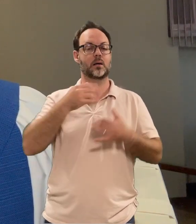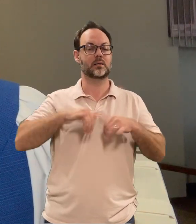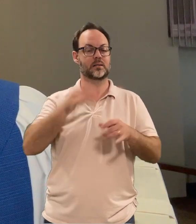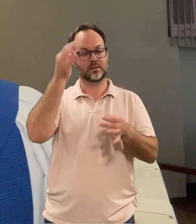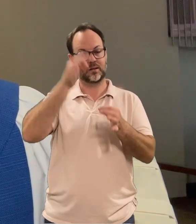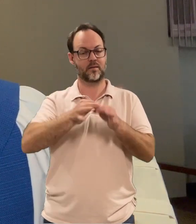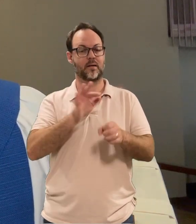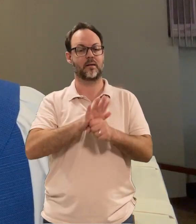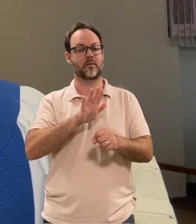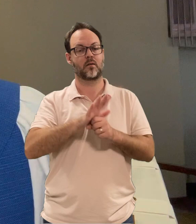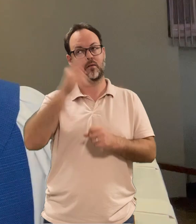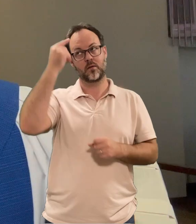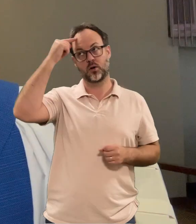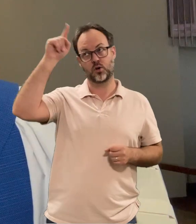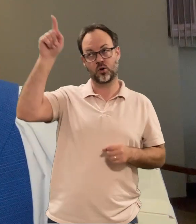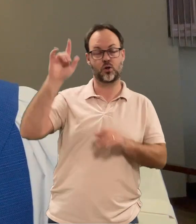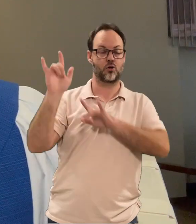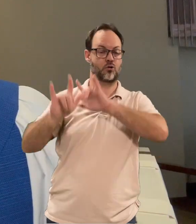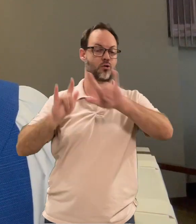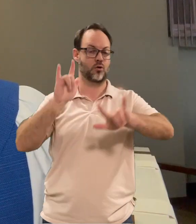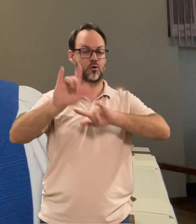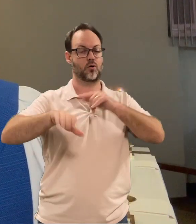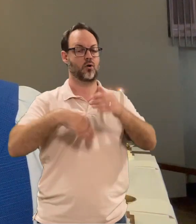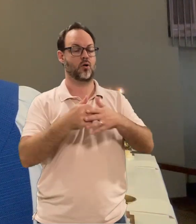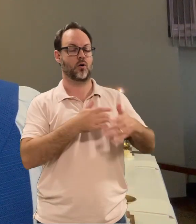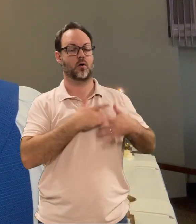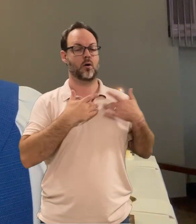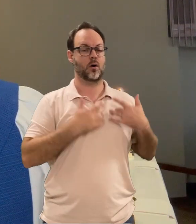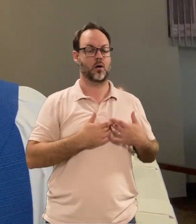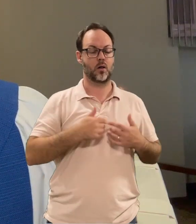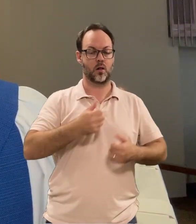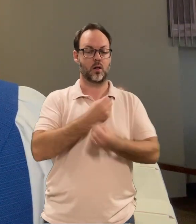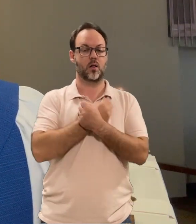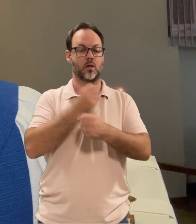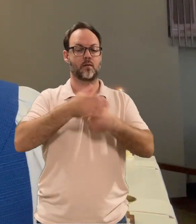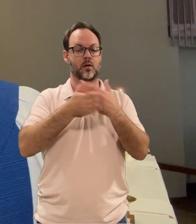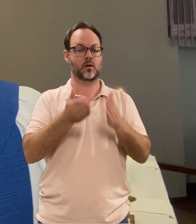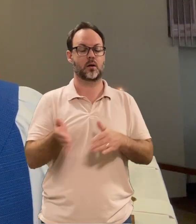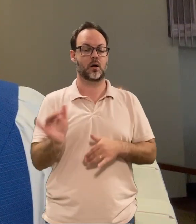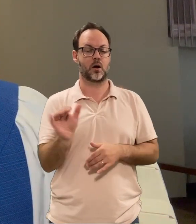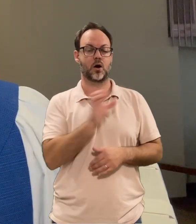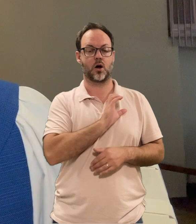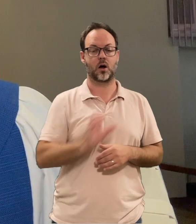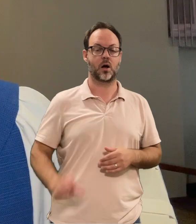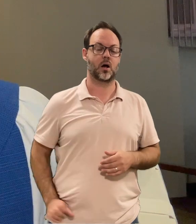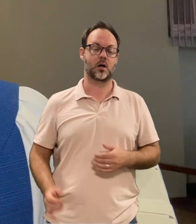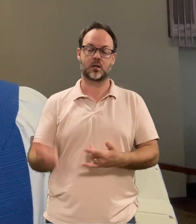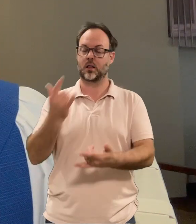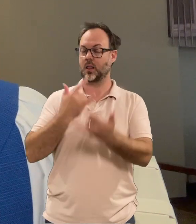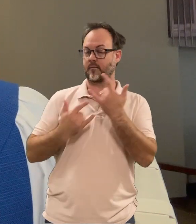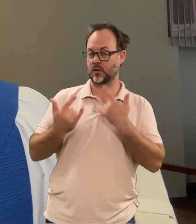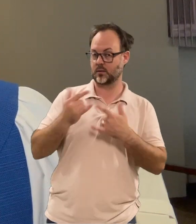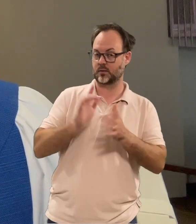help us to remain faithful to you, to love you with all of our heart, to love our neighbor as Christ has loved